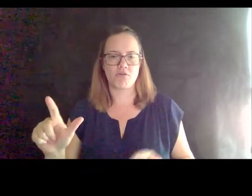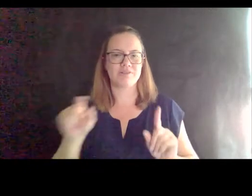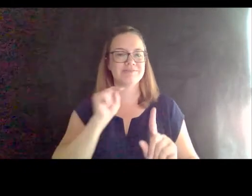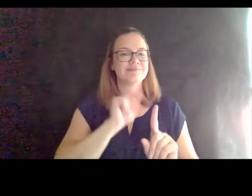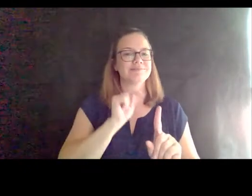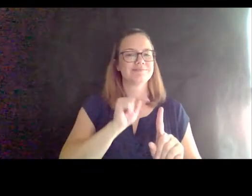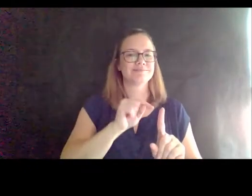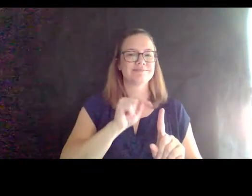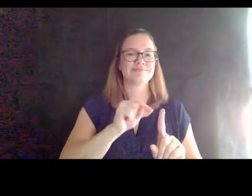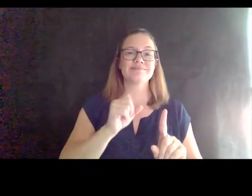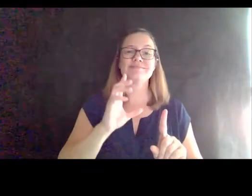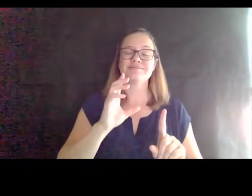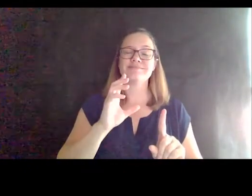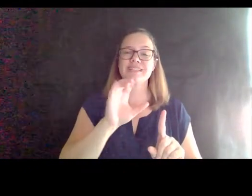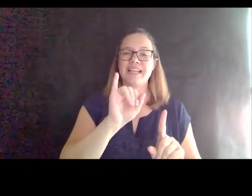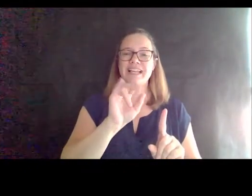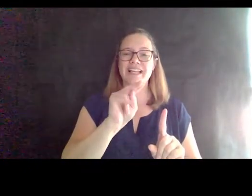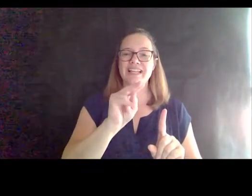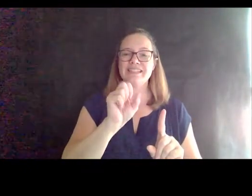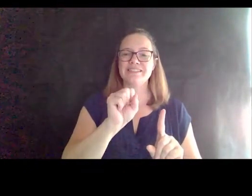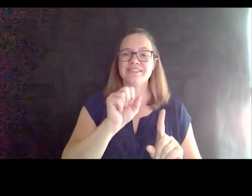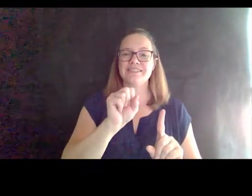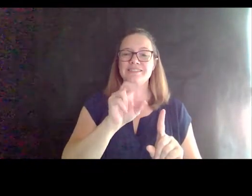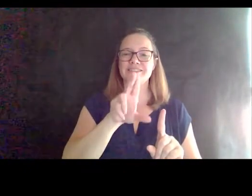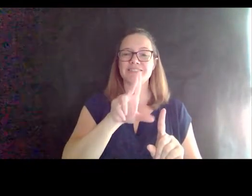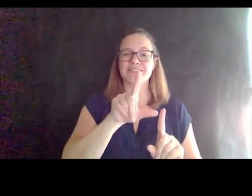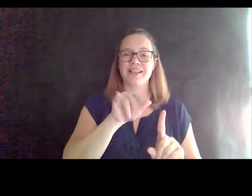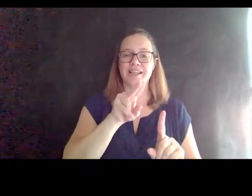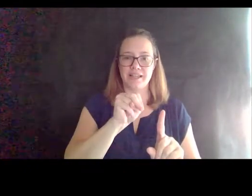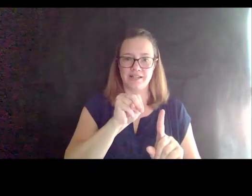especially in the abdomen, so that belly fat.